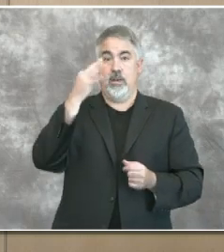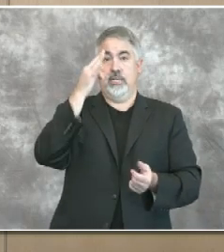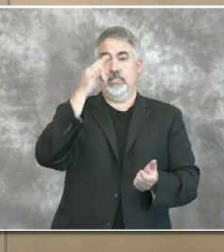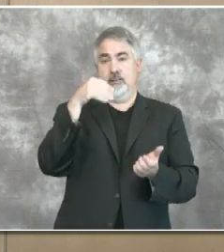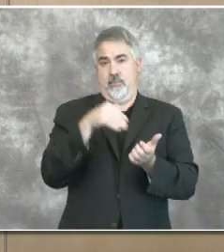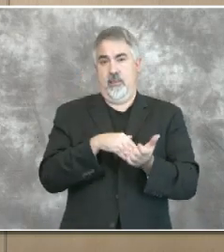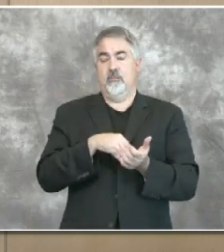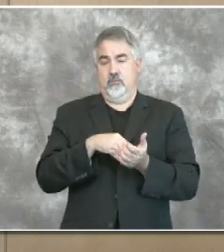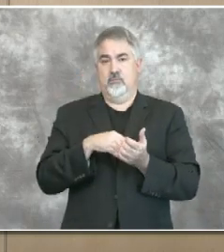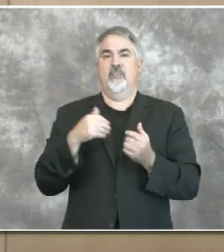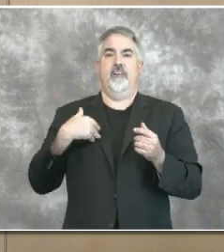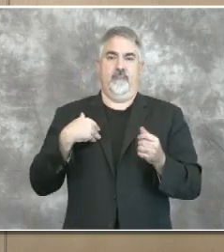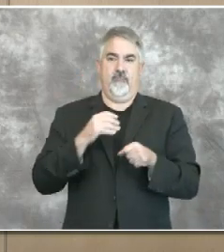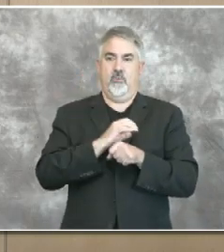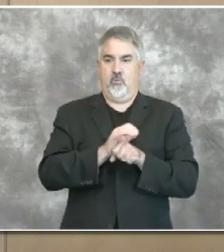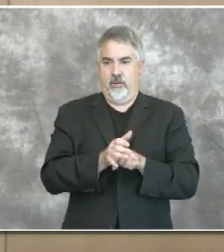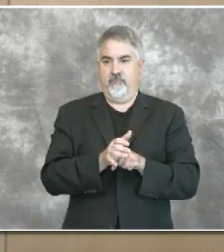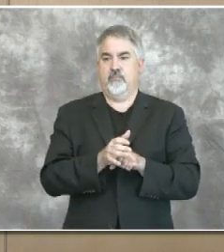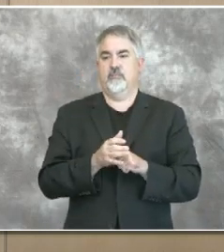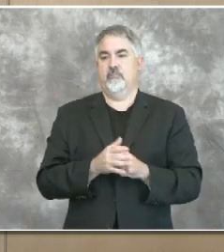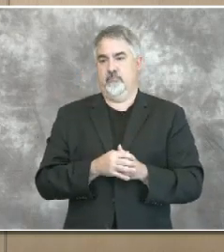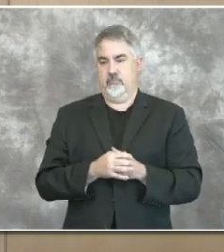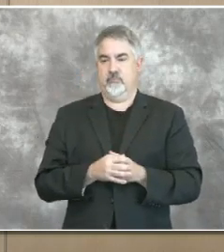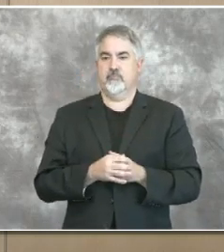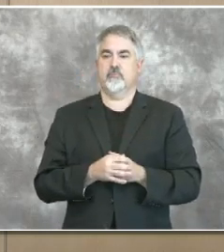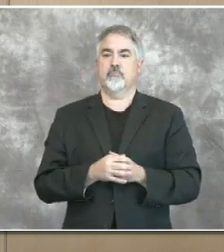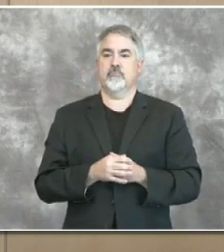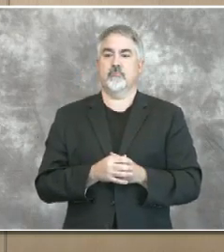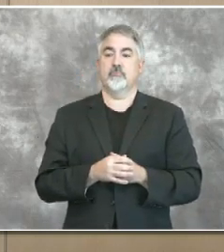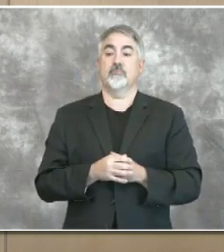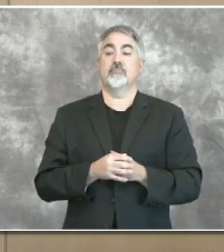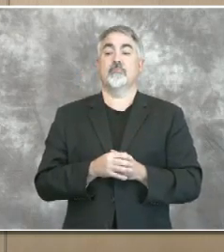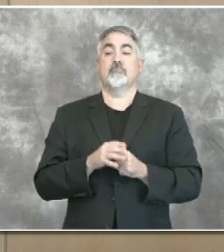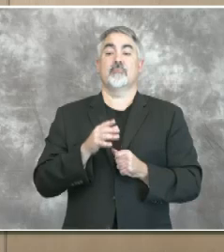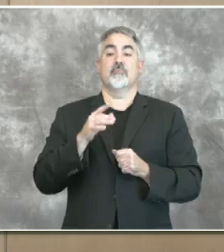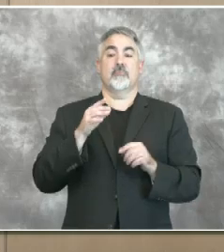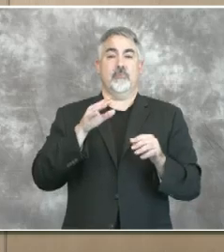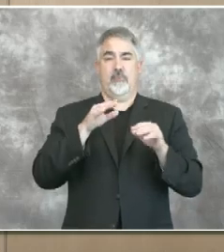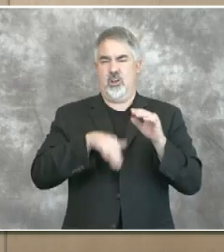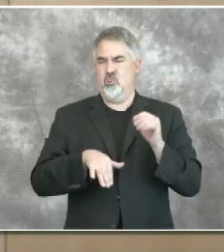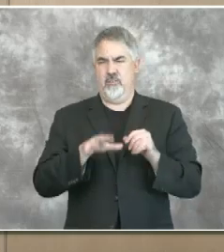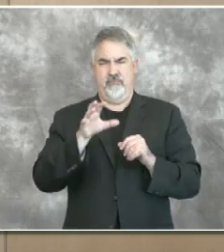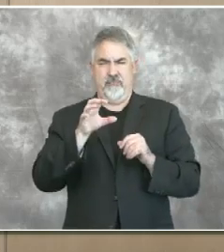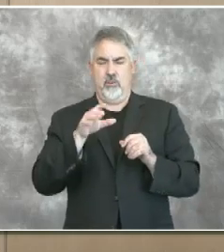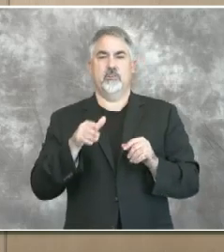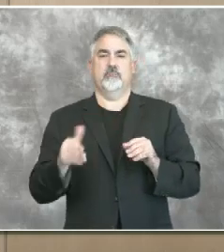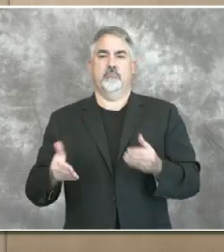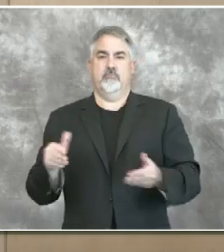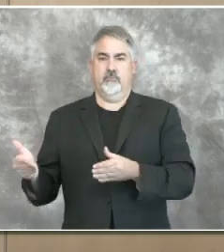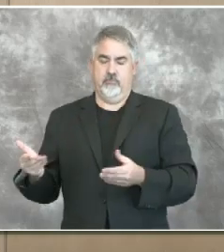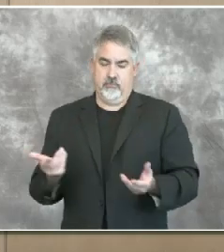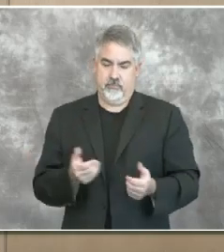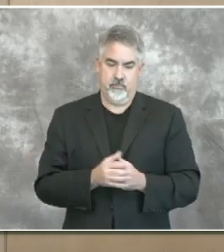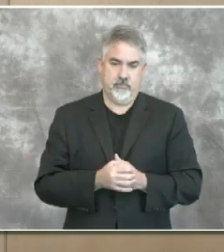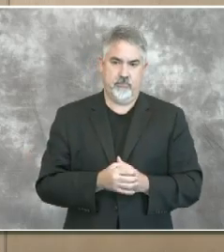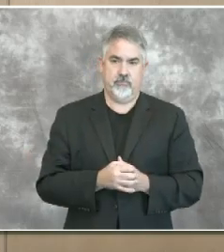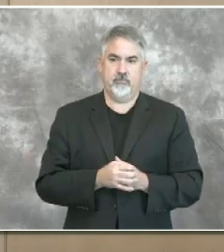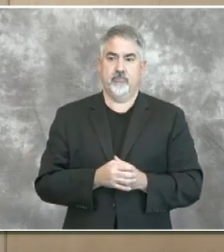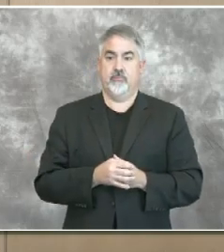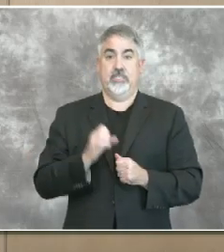positive cases, which includes just over 500 deaths. Today, the County of San Diego is reporting